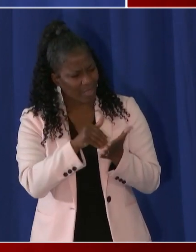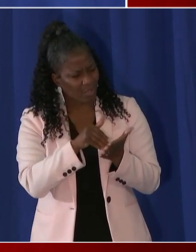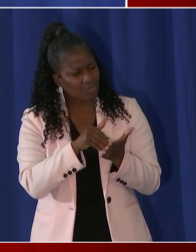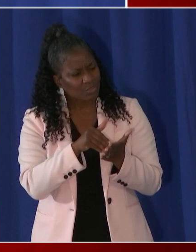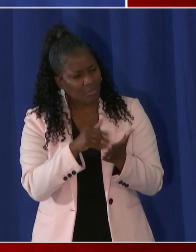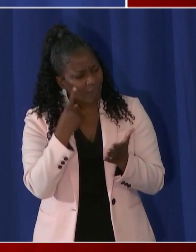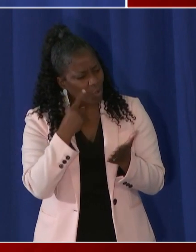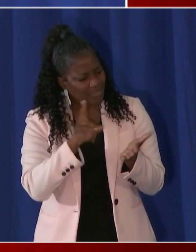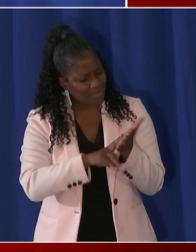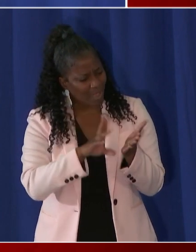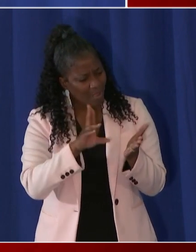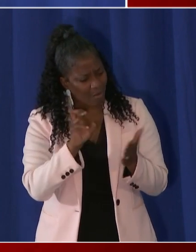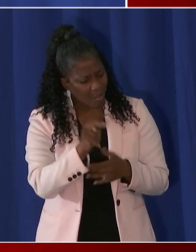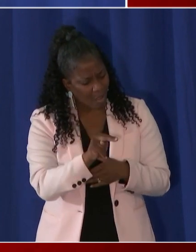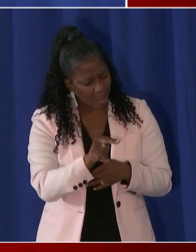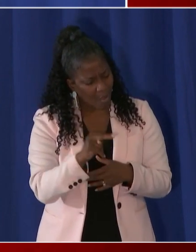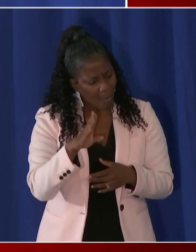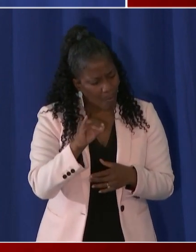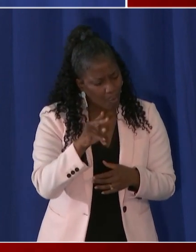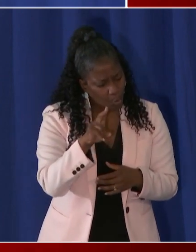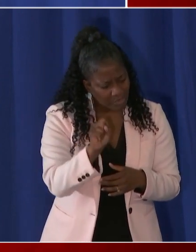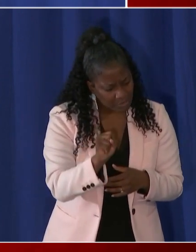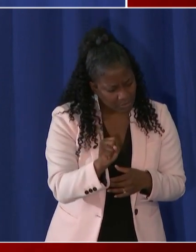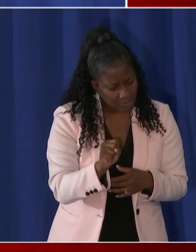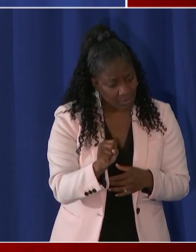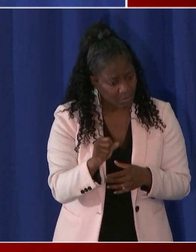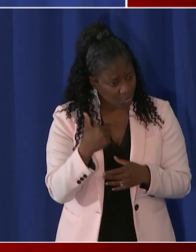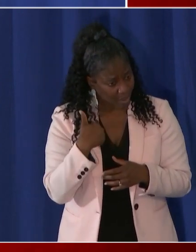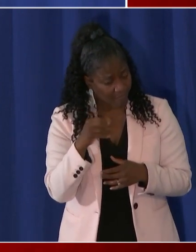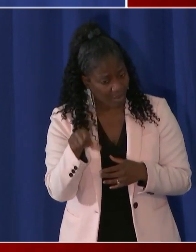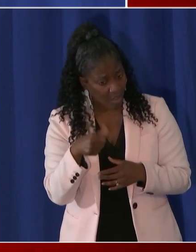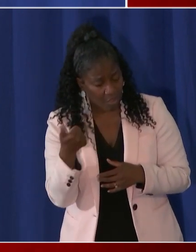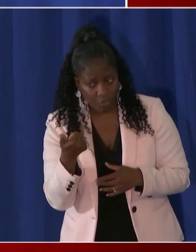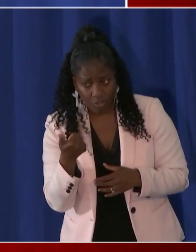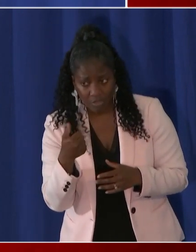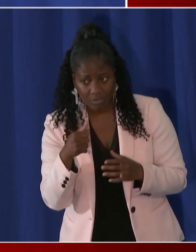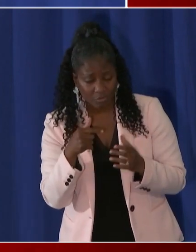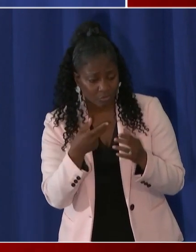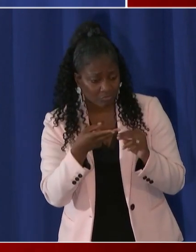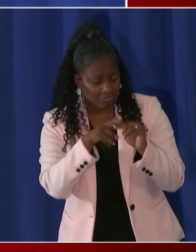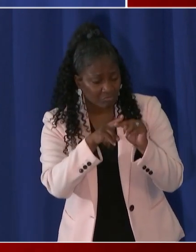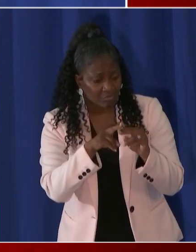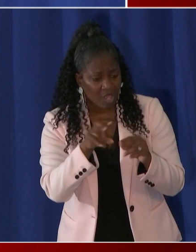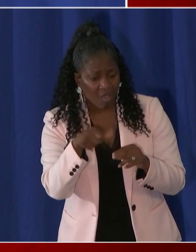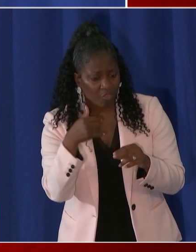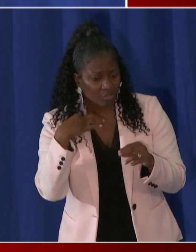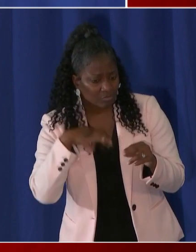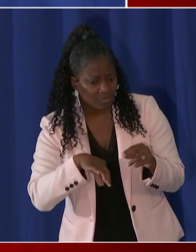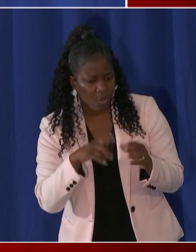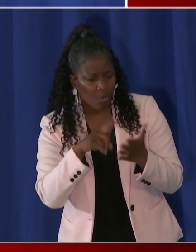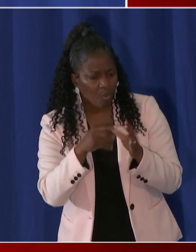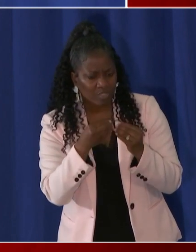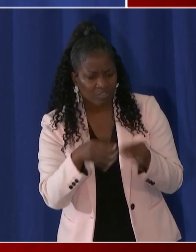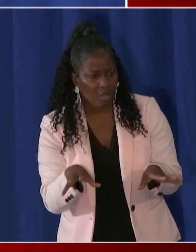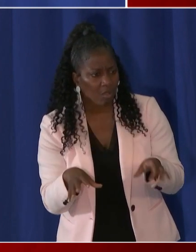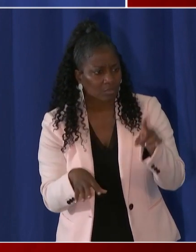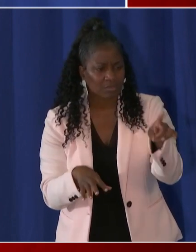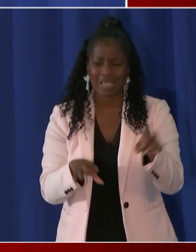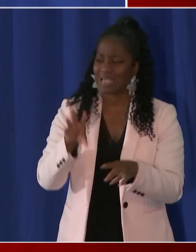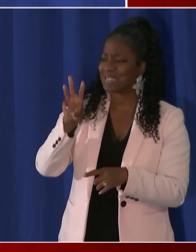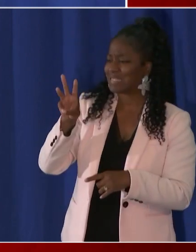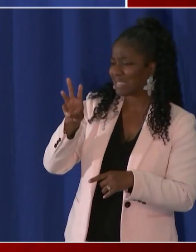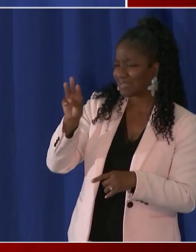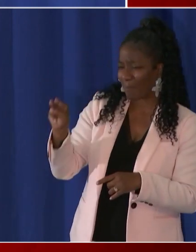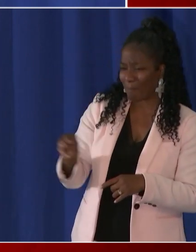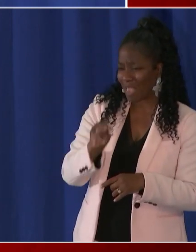for a sign-on bonus. The committee says it's advanced. Other tripling or doubling other incentives. I mean, what was lost? Oh, $6